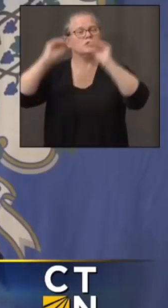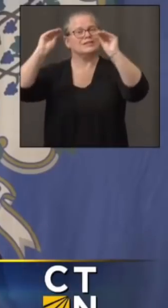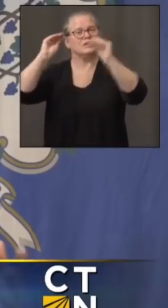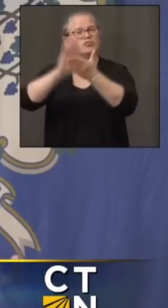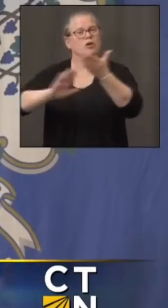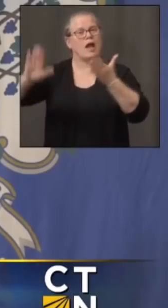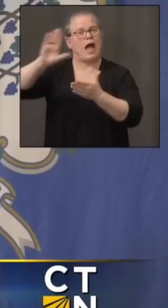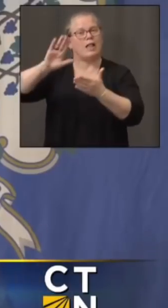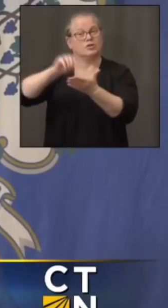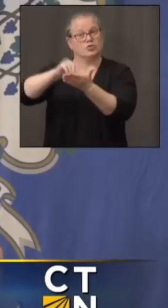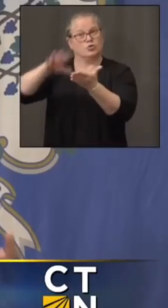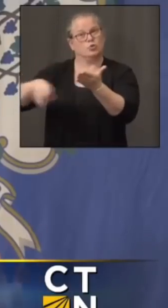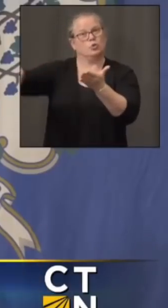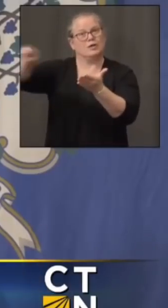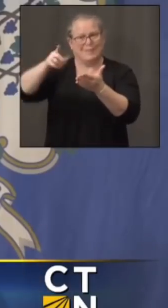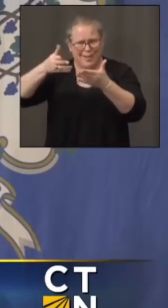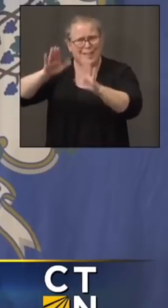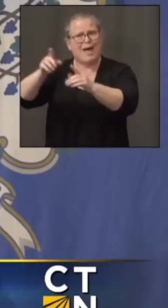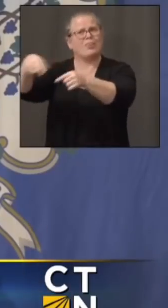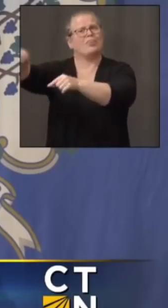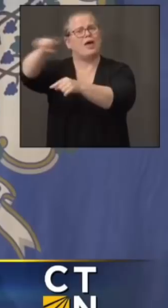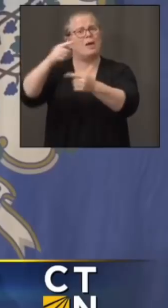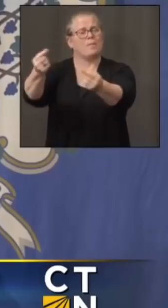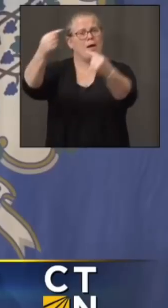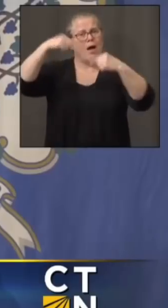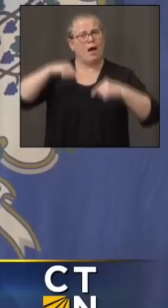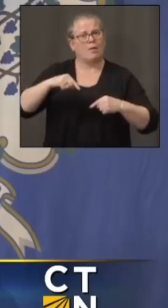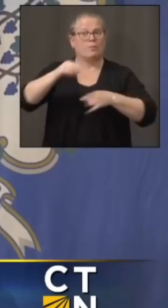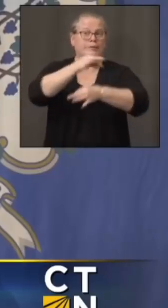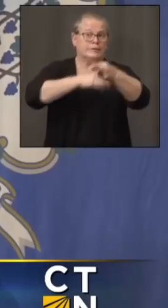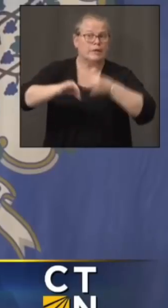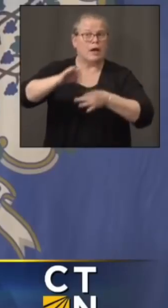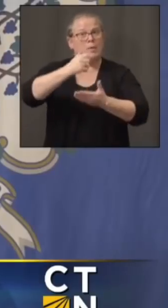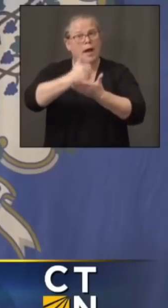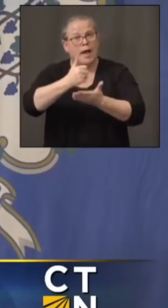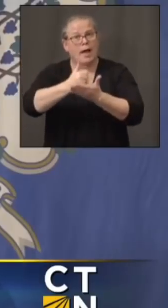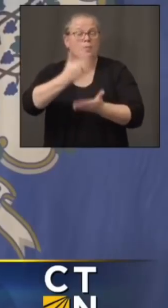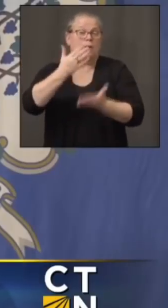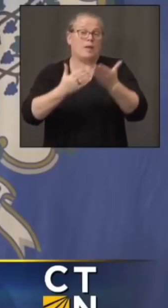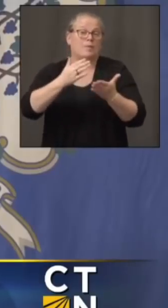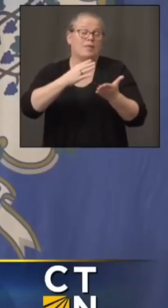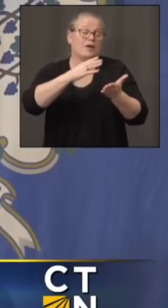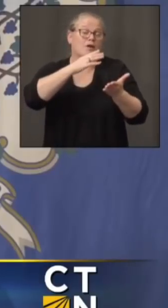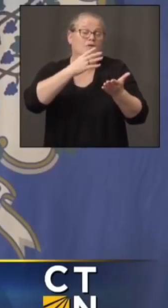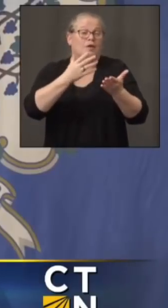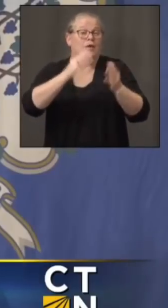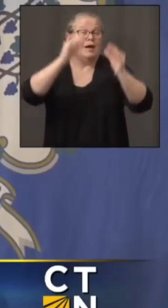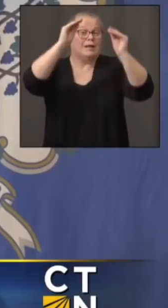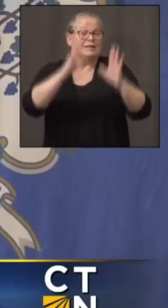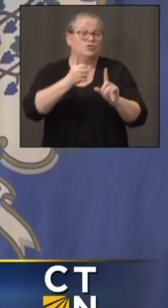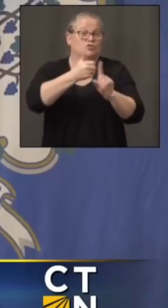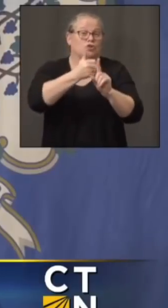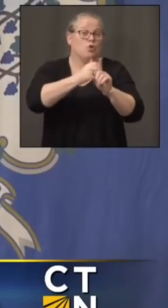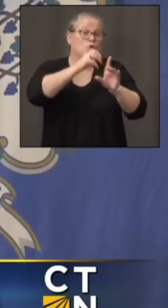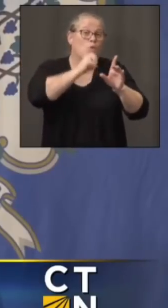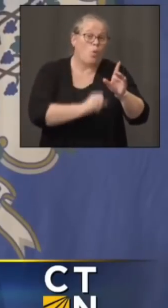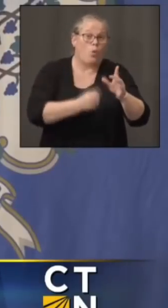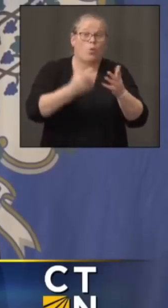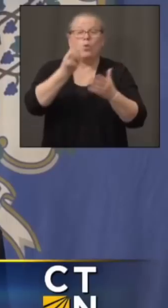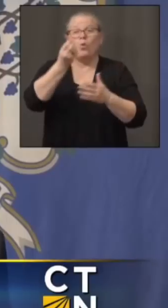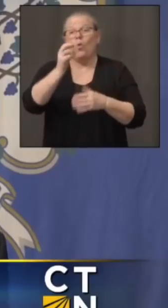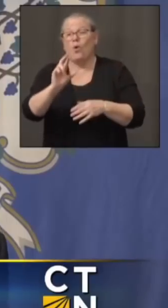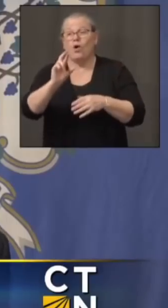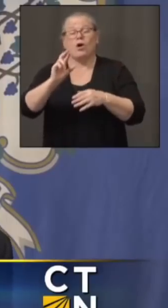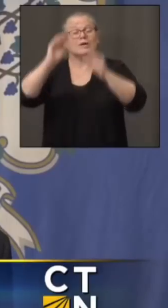colleges. Let them come into the classroom. Let them help out. Maybe there's an older teacher or a teacher who's quarantining for a period of